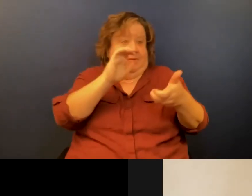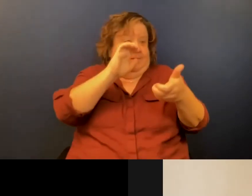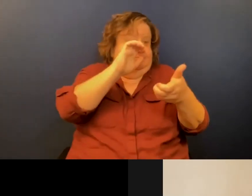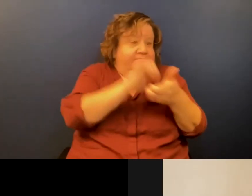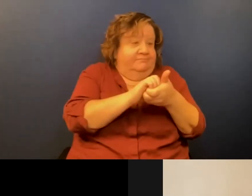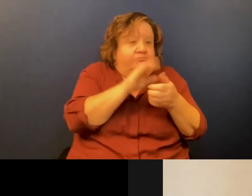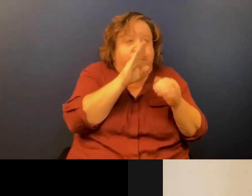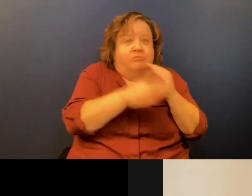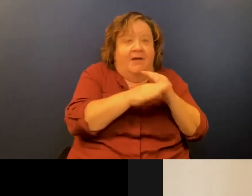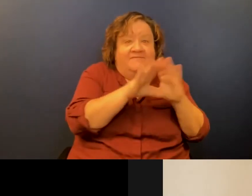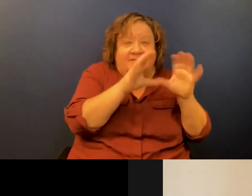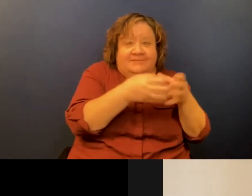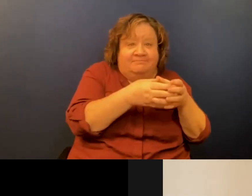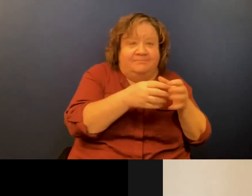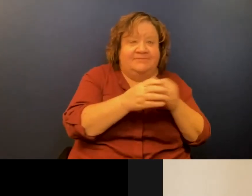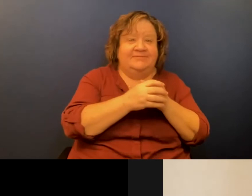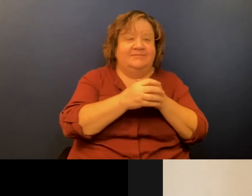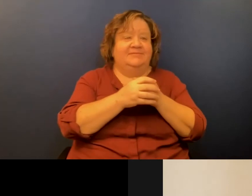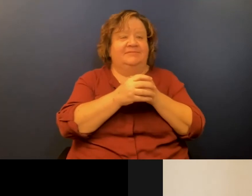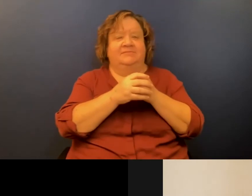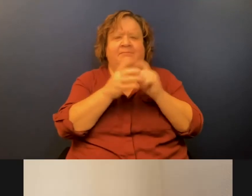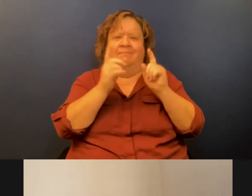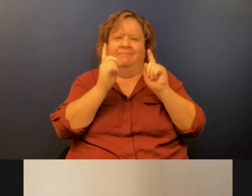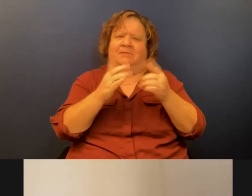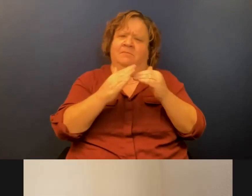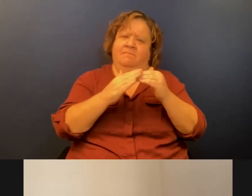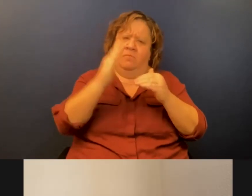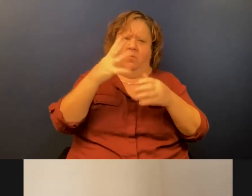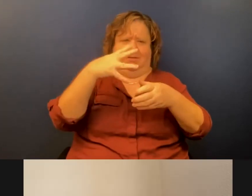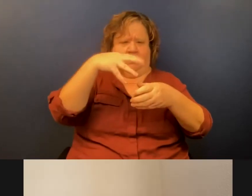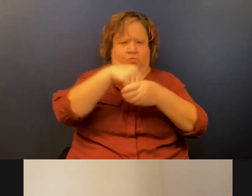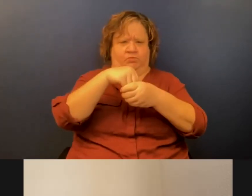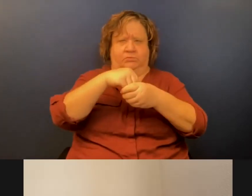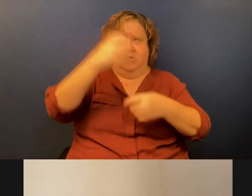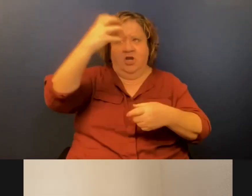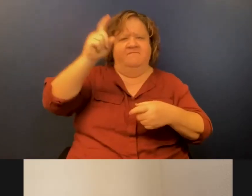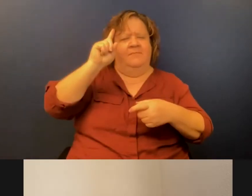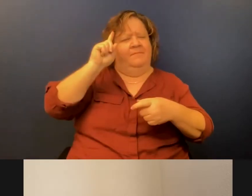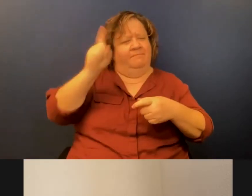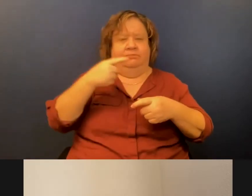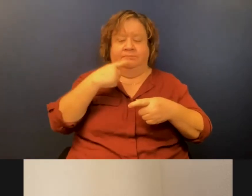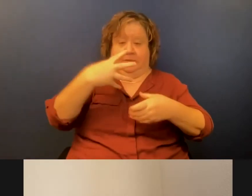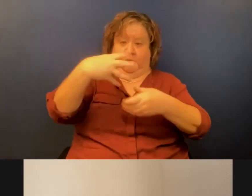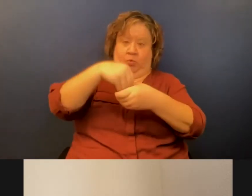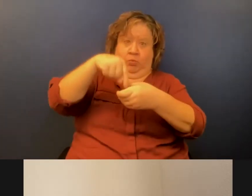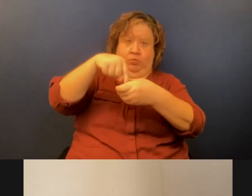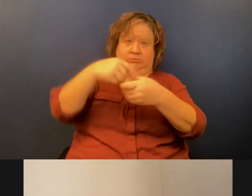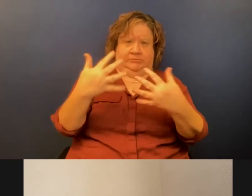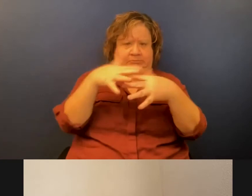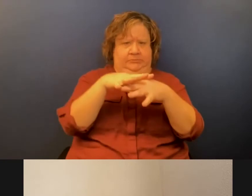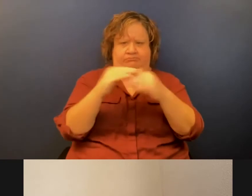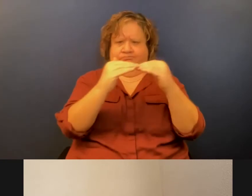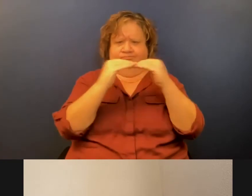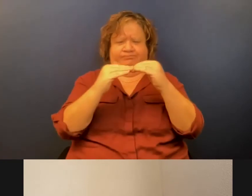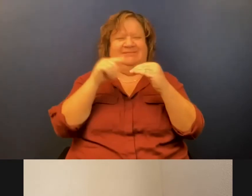for the government, as it is health, safety, employment. And something very important, I believe, is to